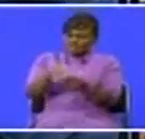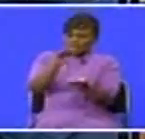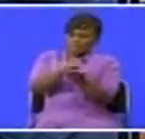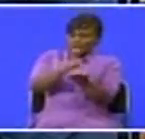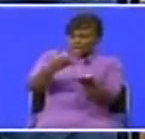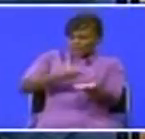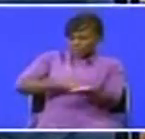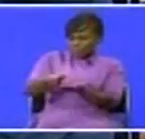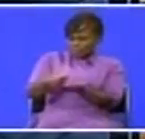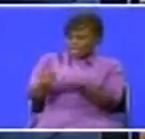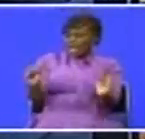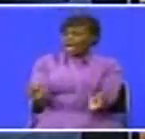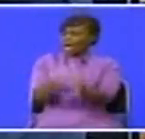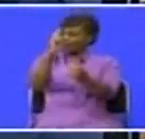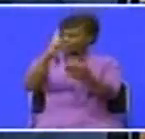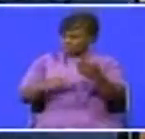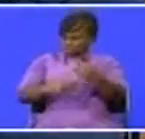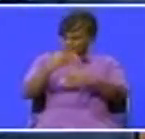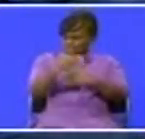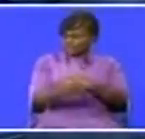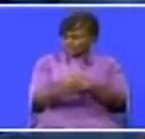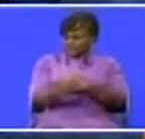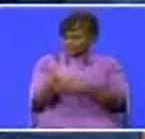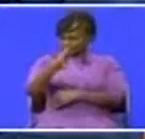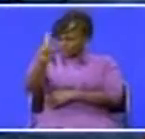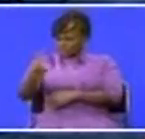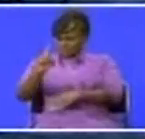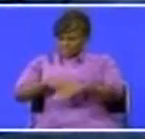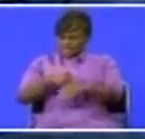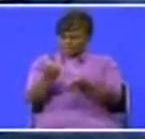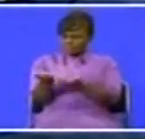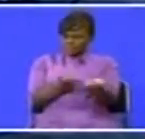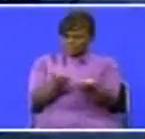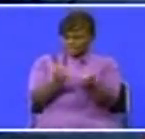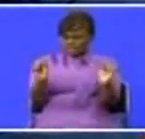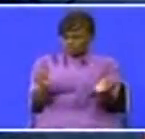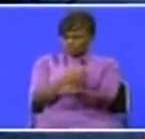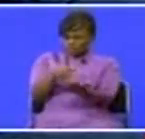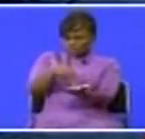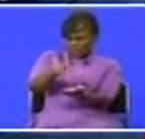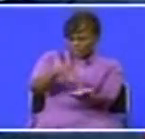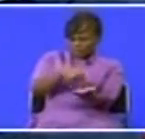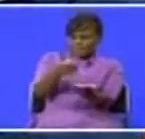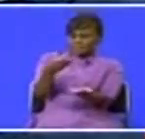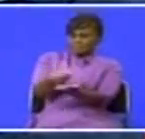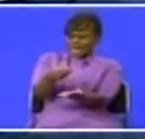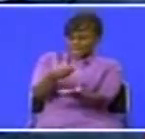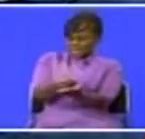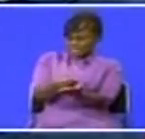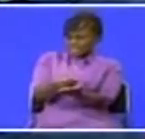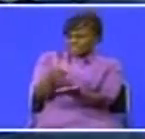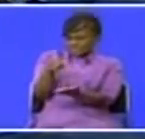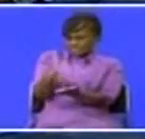under receivership, what happens next? So when a business cannot meet its financial obligations, it is said to